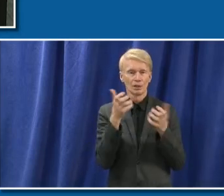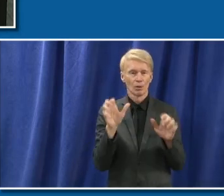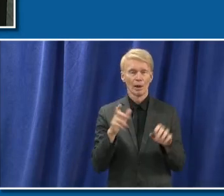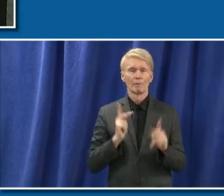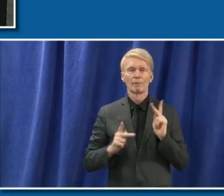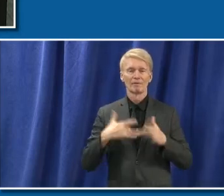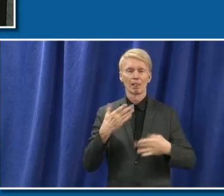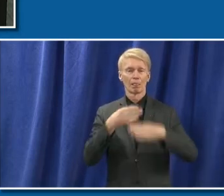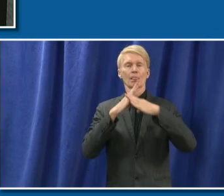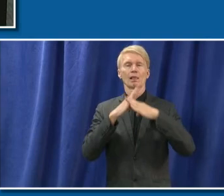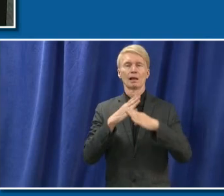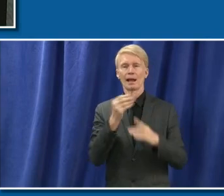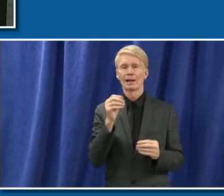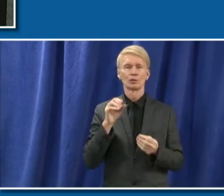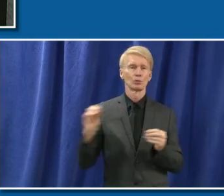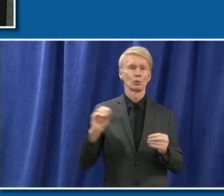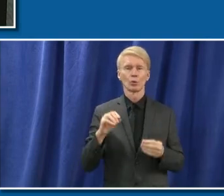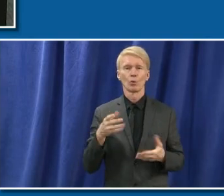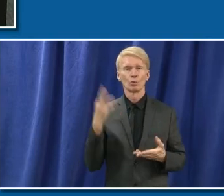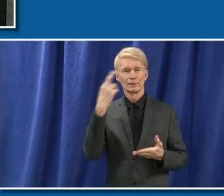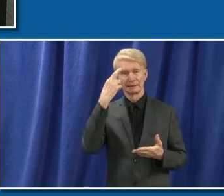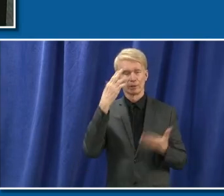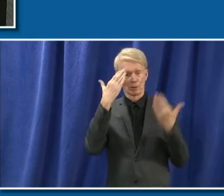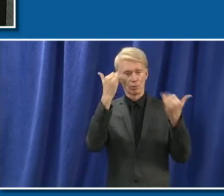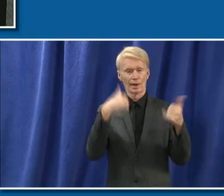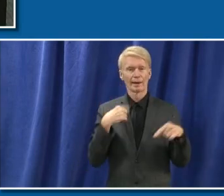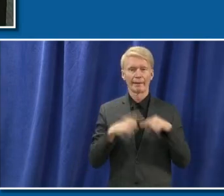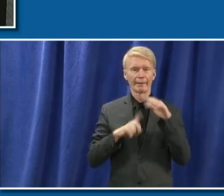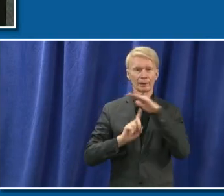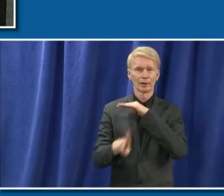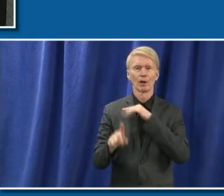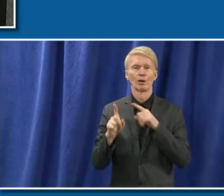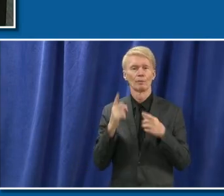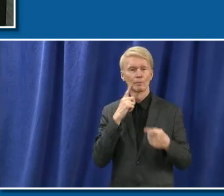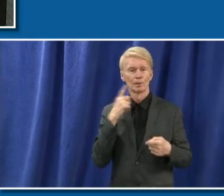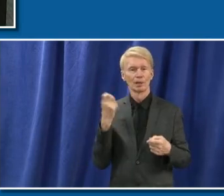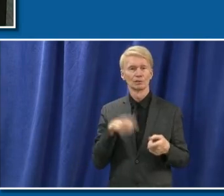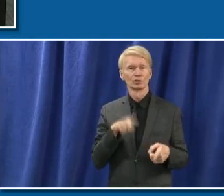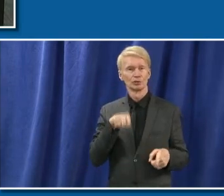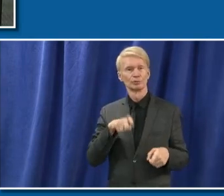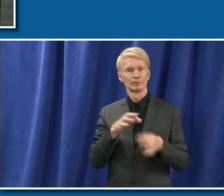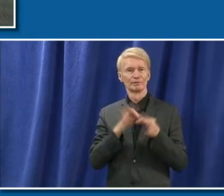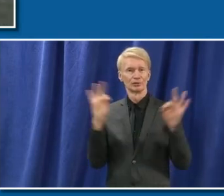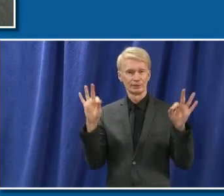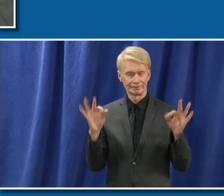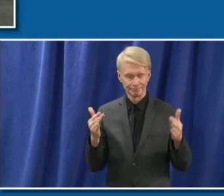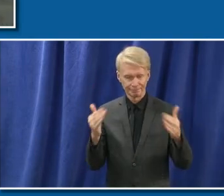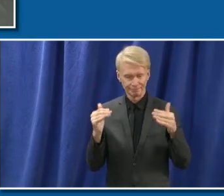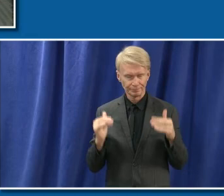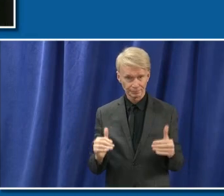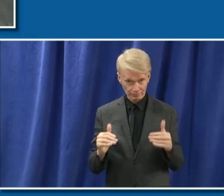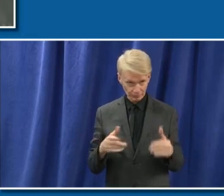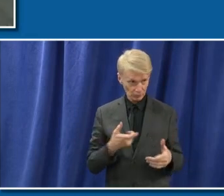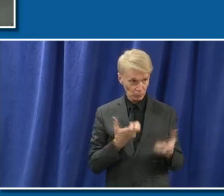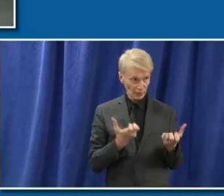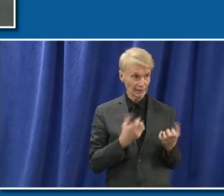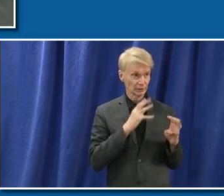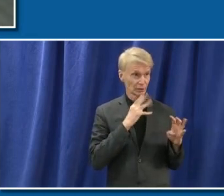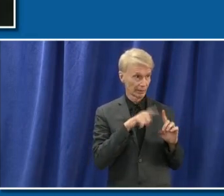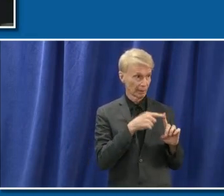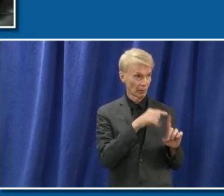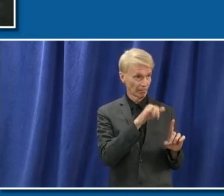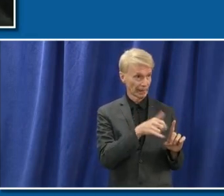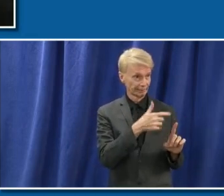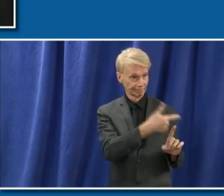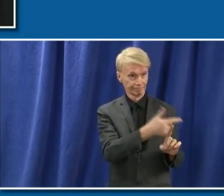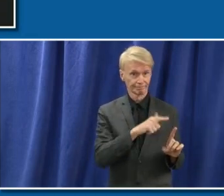especially no cost barriers to vaccine. Do you want to add in just about what we'll be doing on our sites related to payment? So